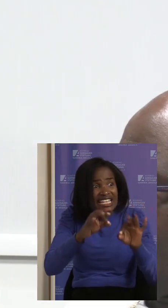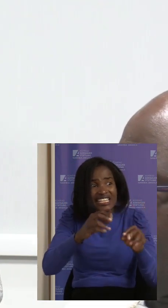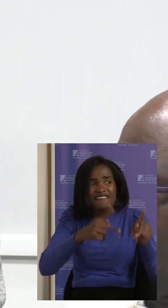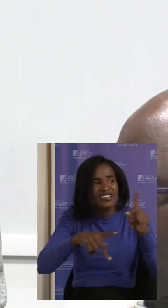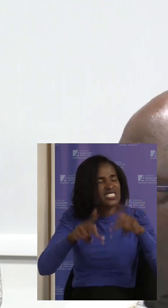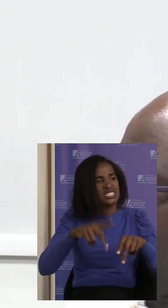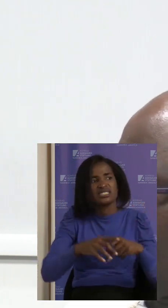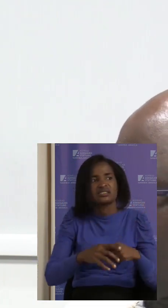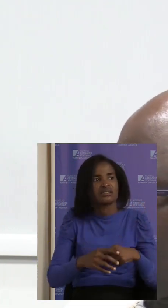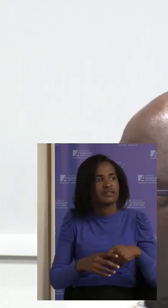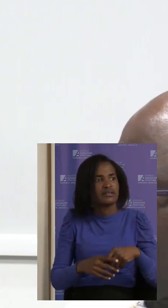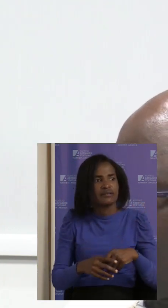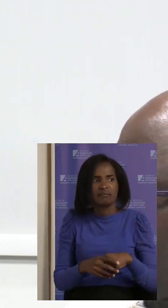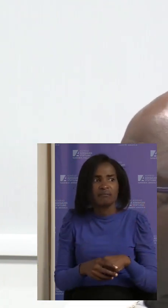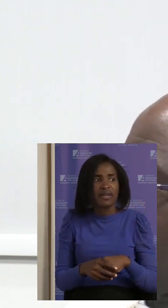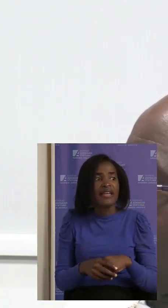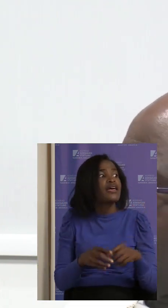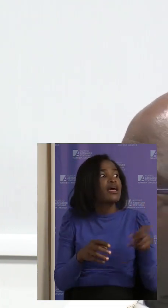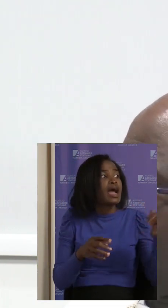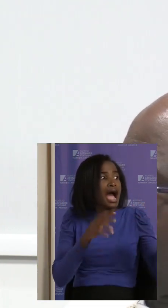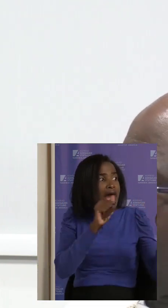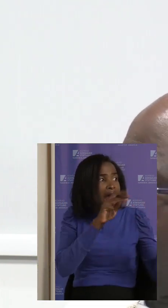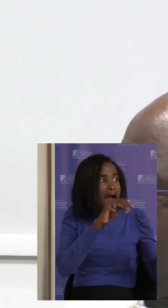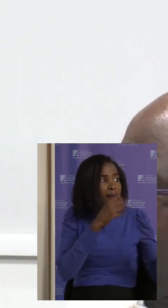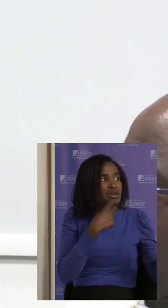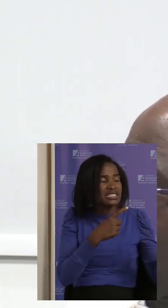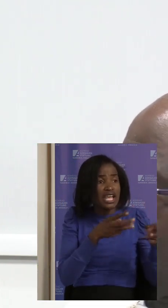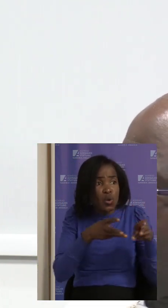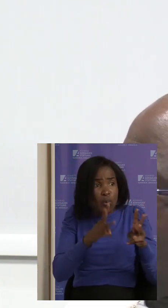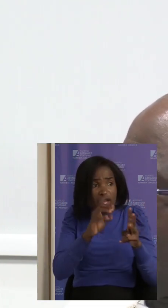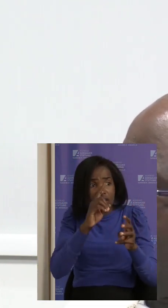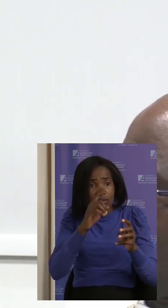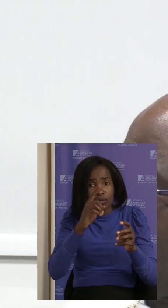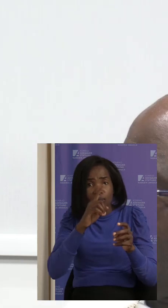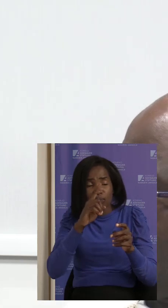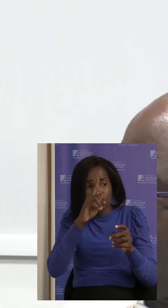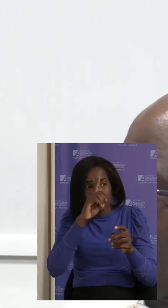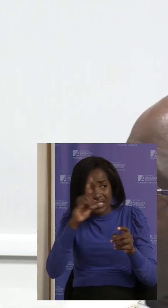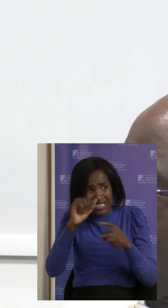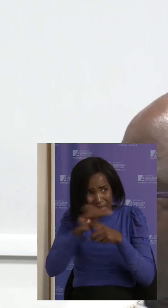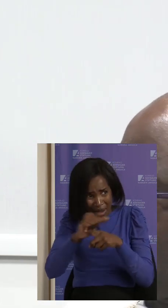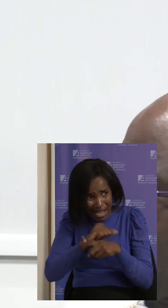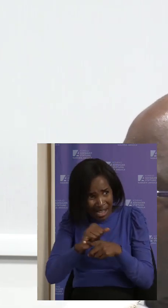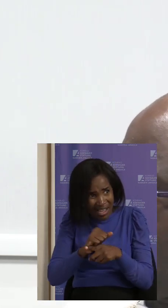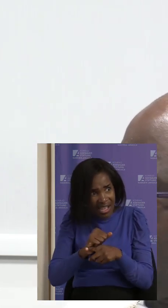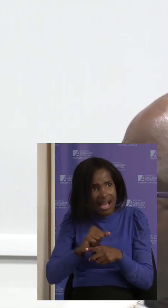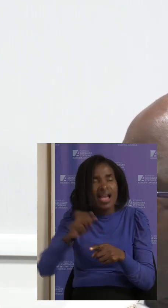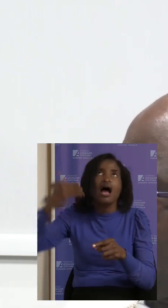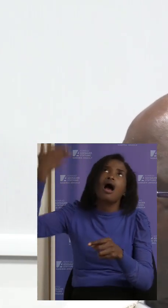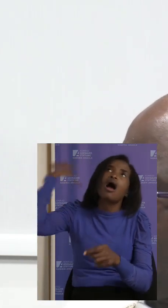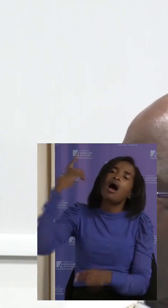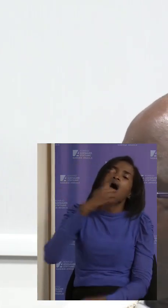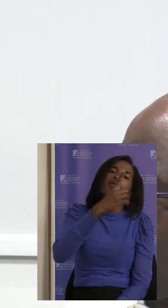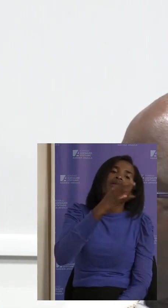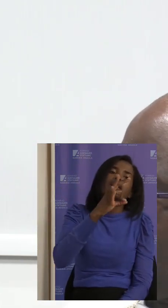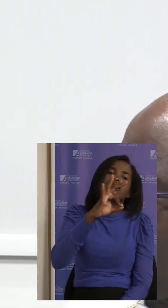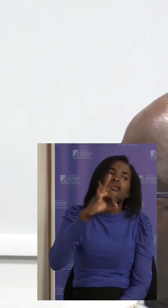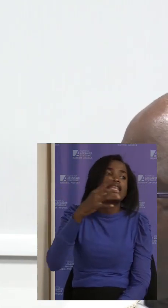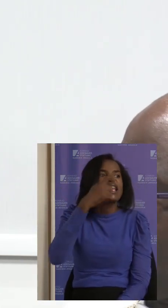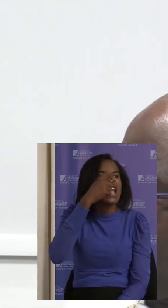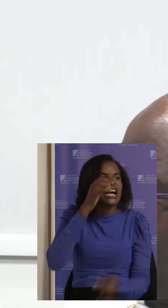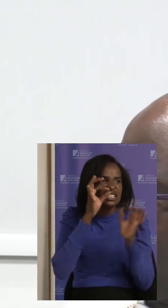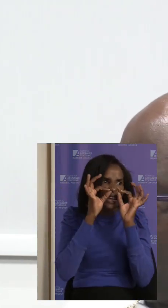what Amon is saying here is the way we train teachers, I think we have spoken about these things from 1995 with the Nahas Angola